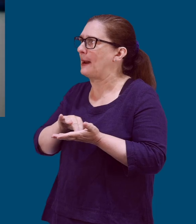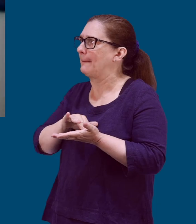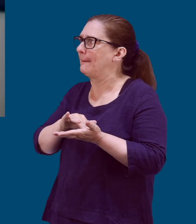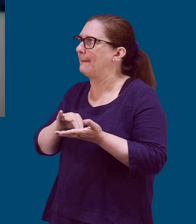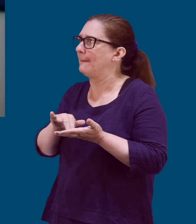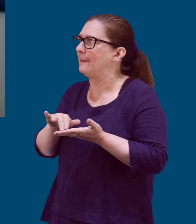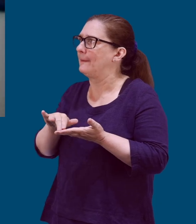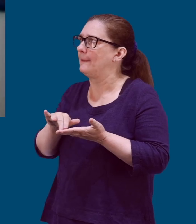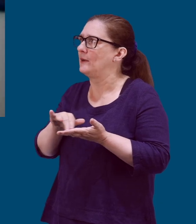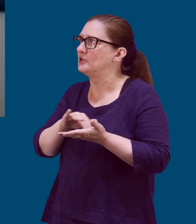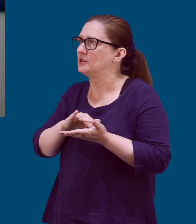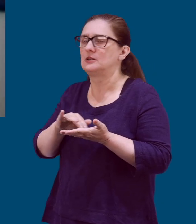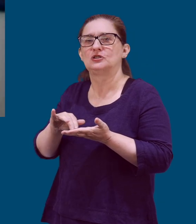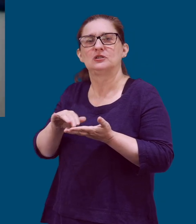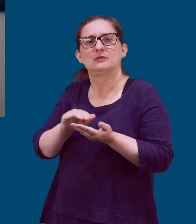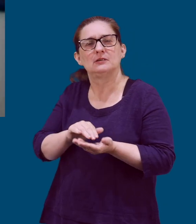well.